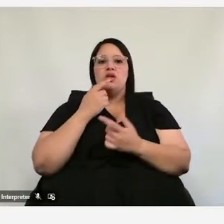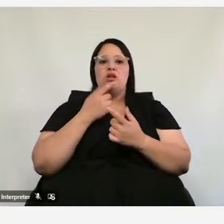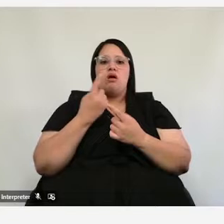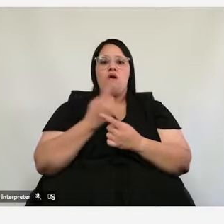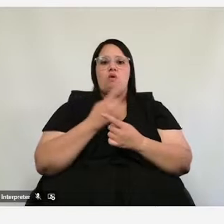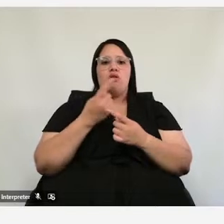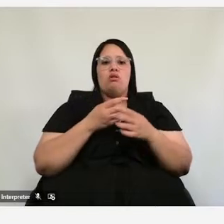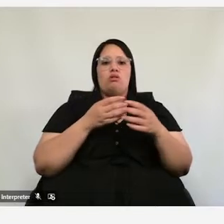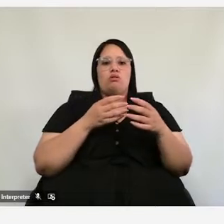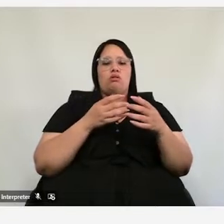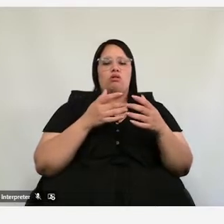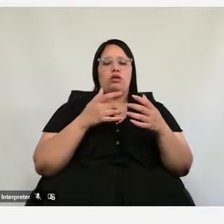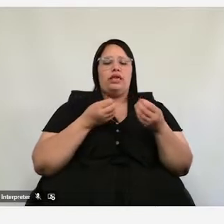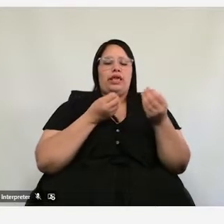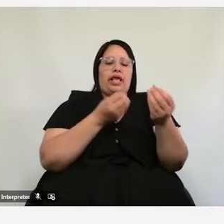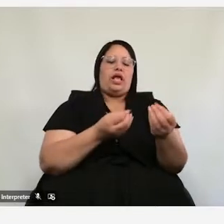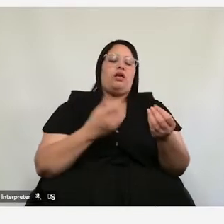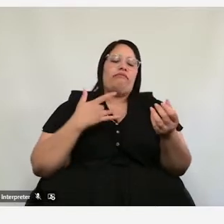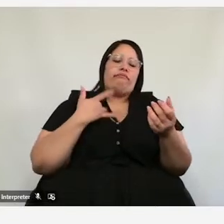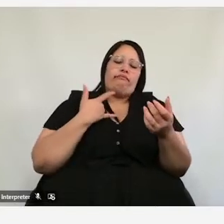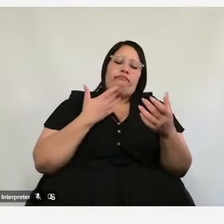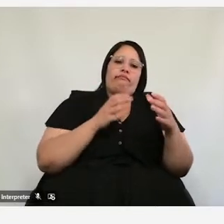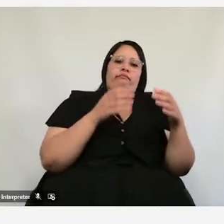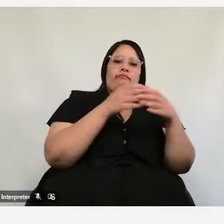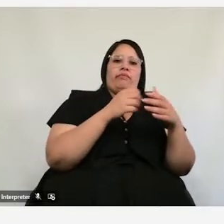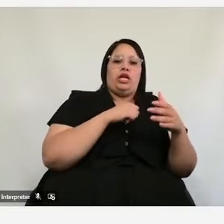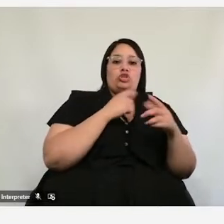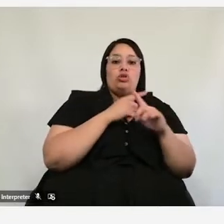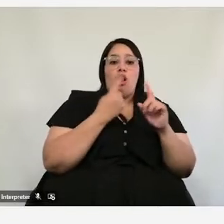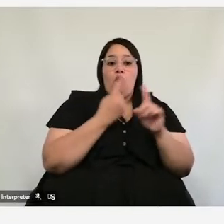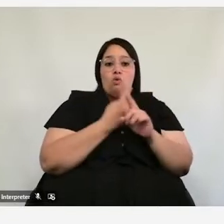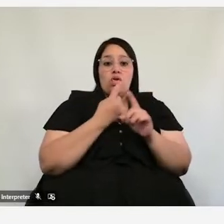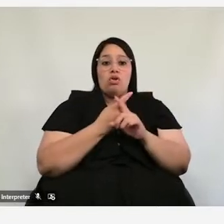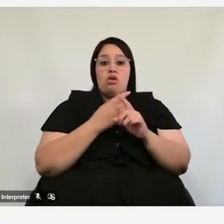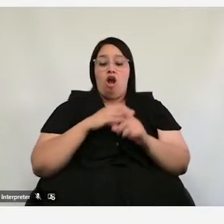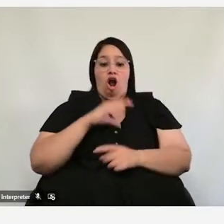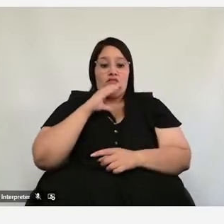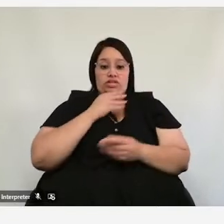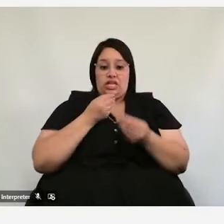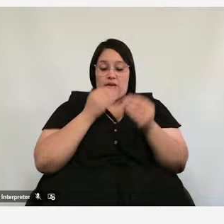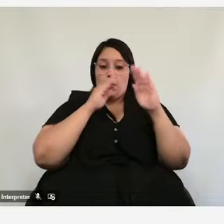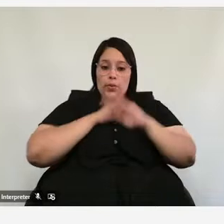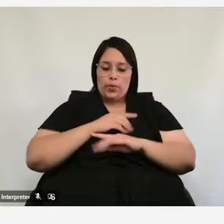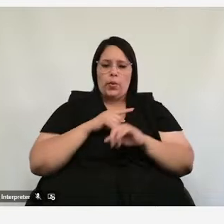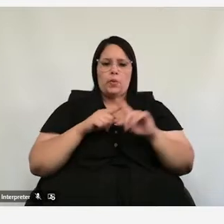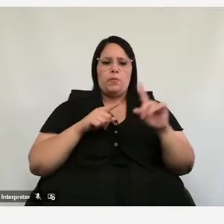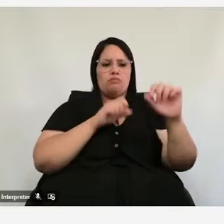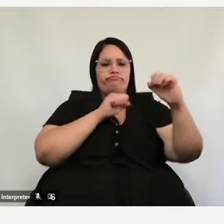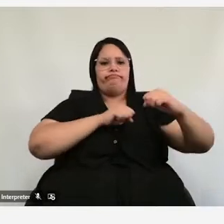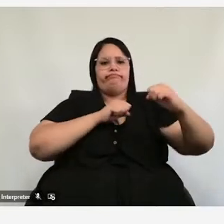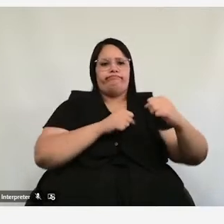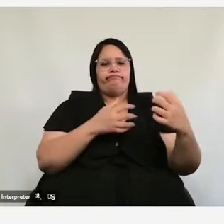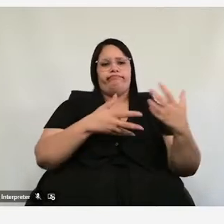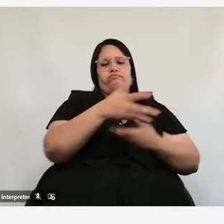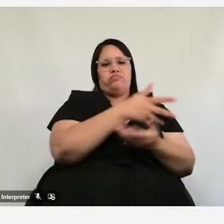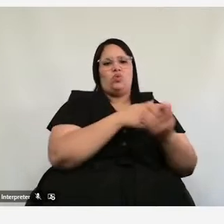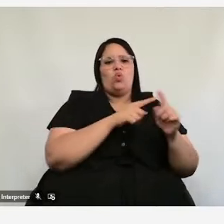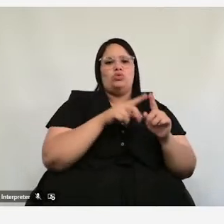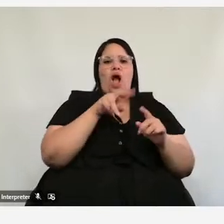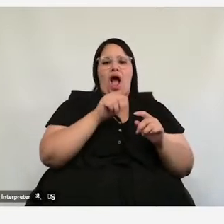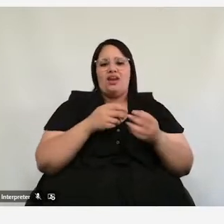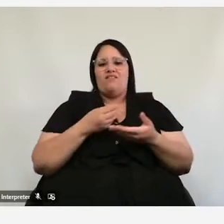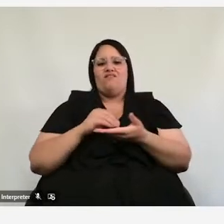Camps Bay. This is not just incompetence, it is complicity. The DA cautioned perpetrators by underfunding